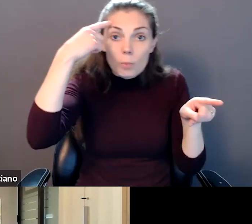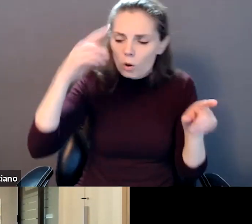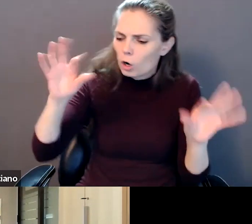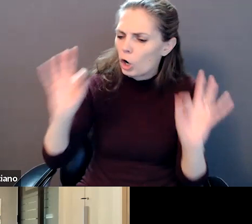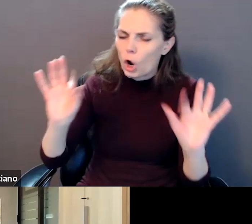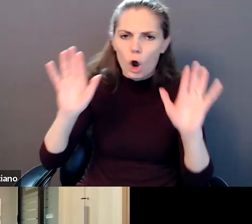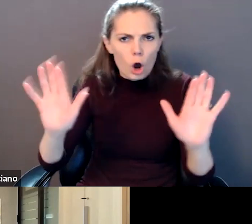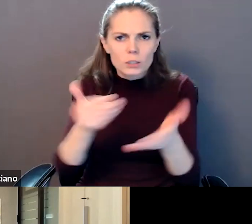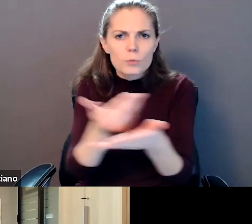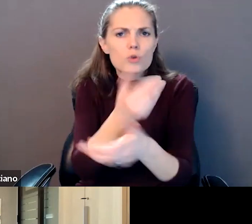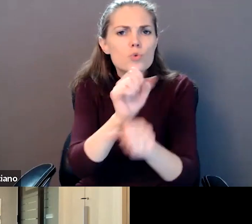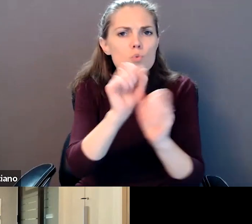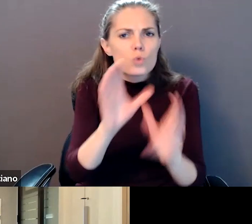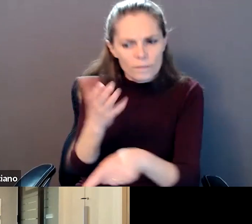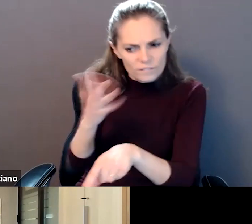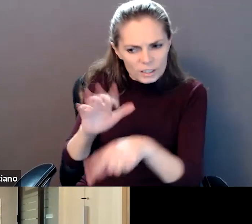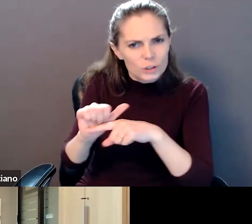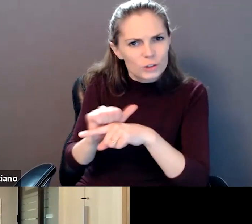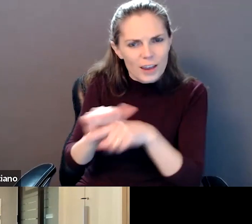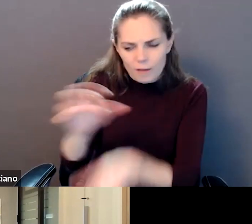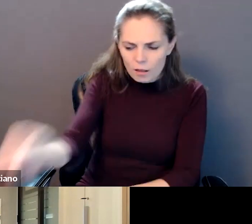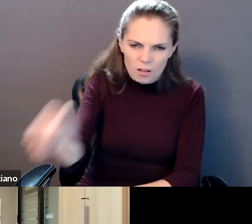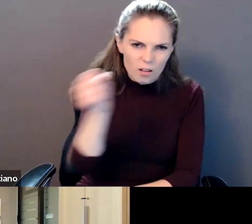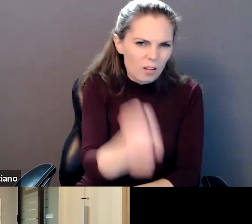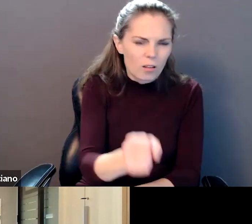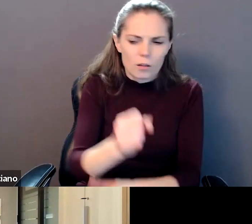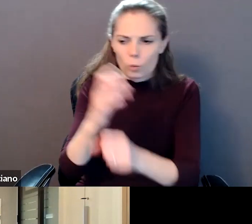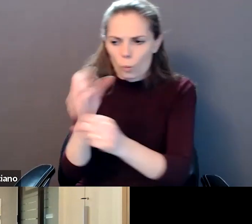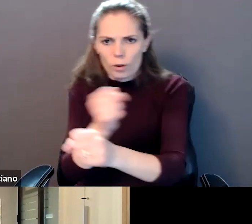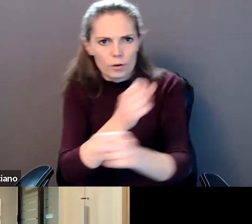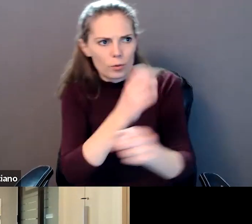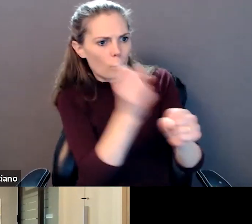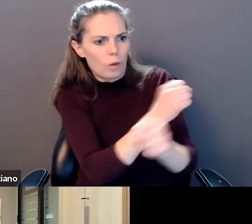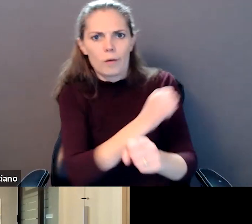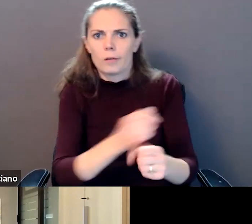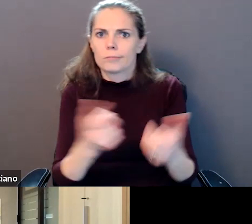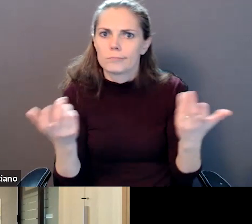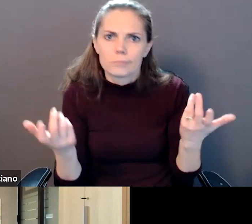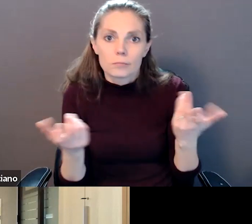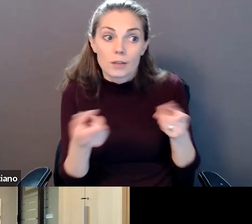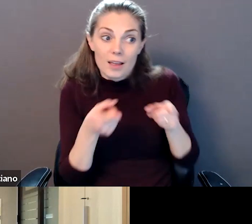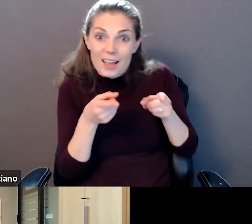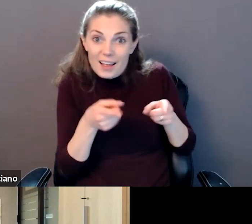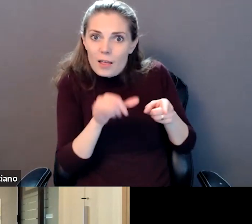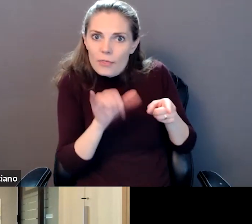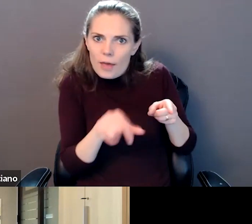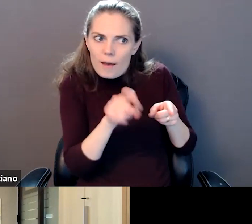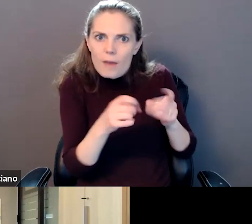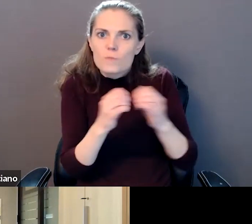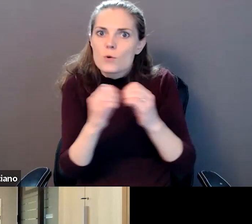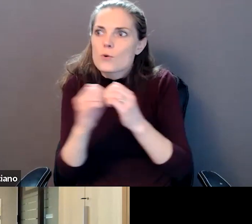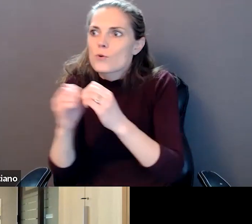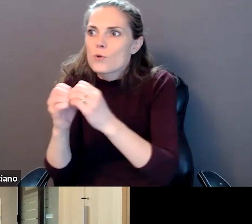all the way around. And so those are the kinds of things that we absolutely need to scale up and replicate, not just in that industry, but in many